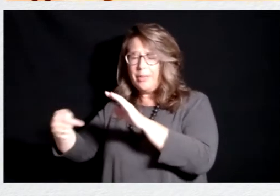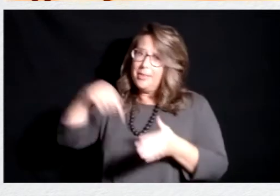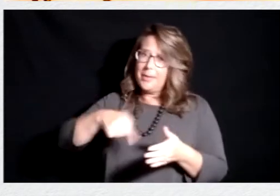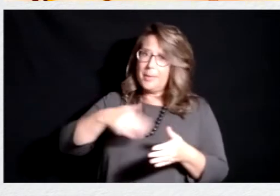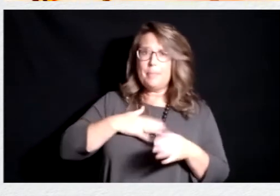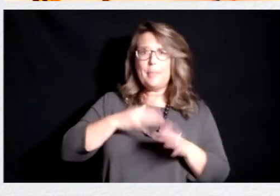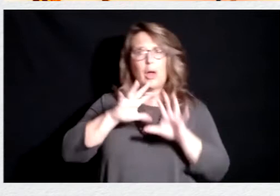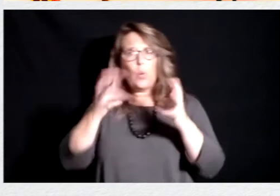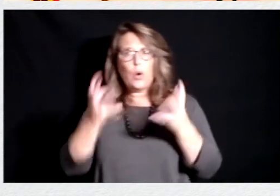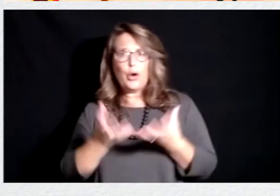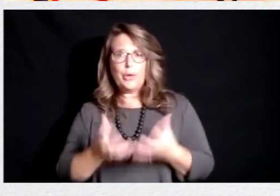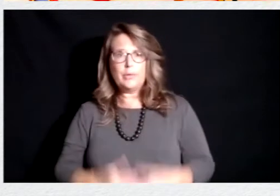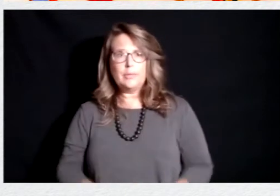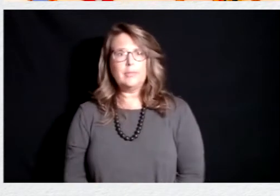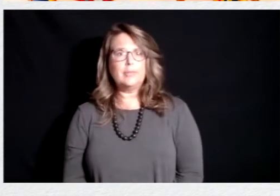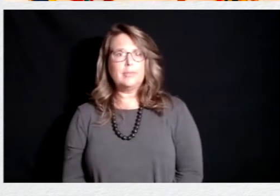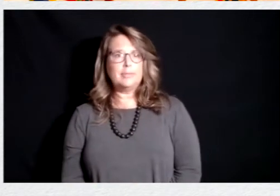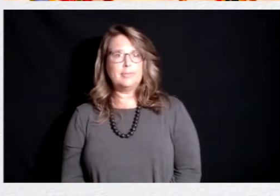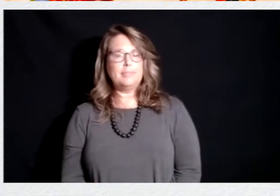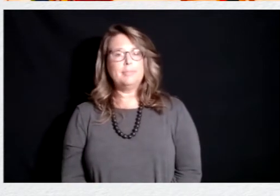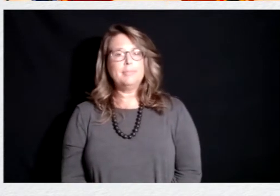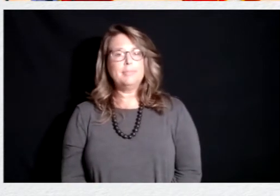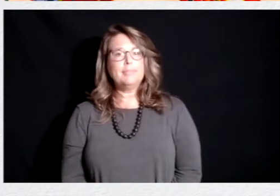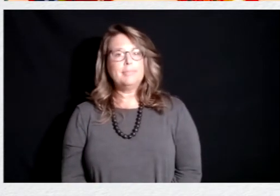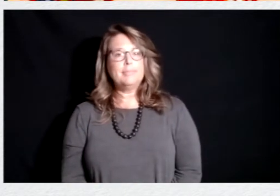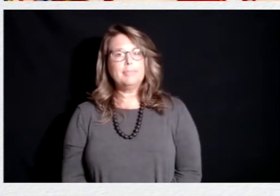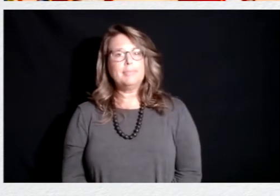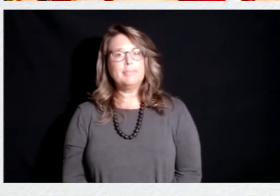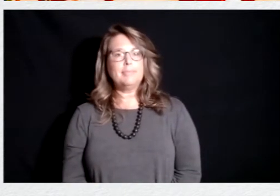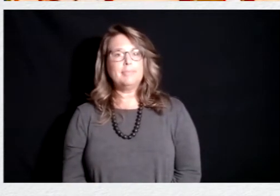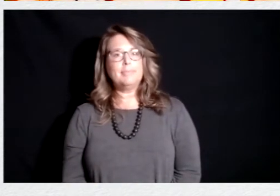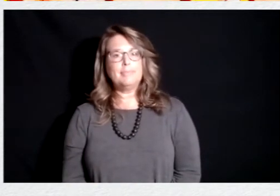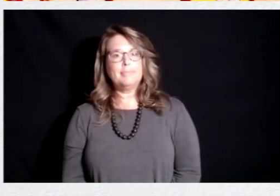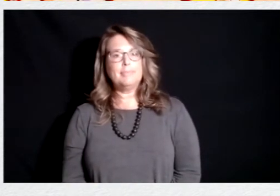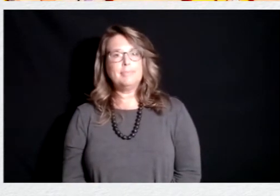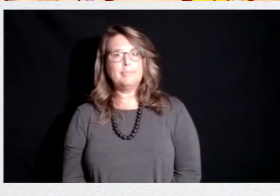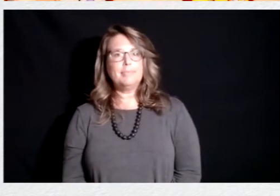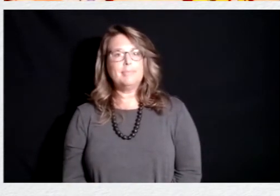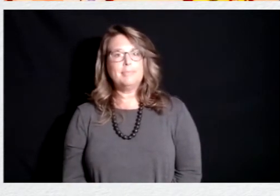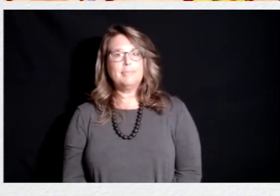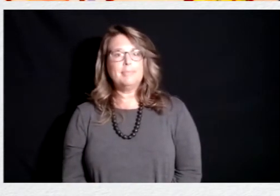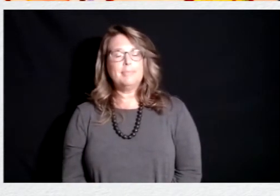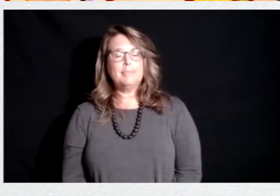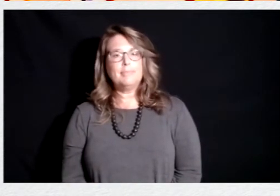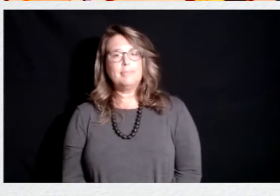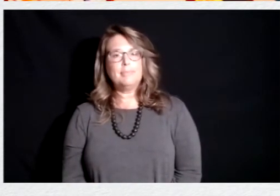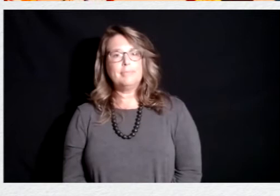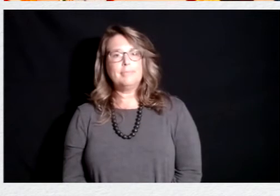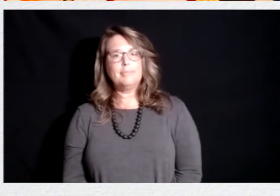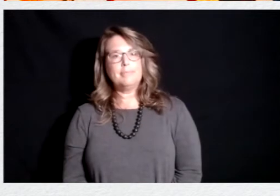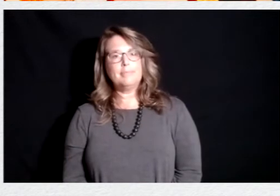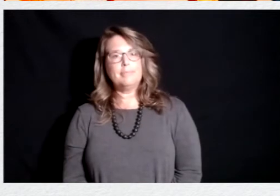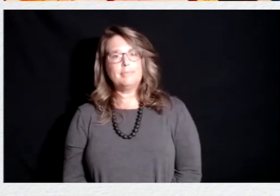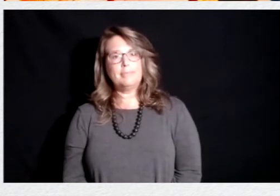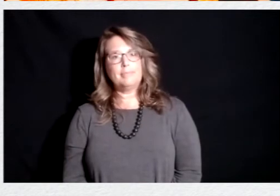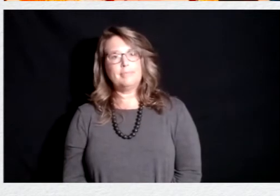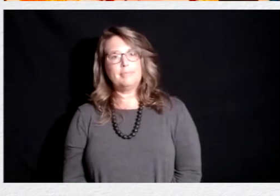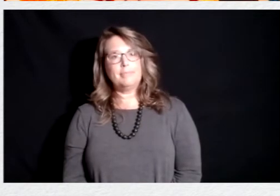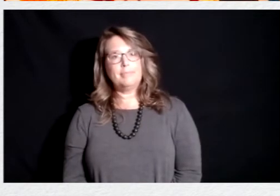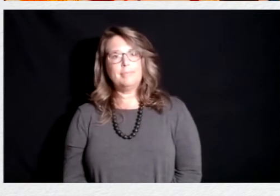En clase de arte, pinté un dibujo de mi mundo. Mi maestra lo envió al otro lado del océano. Este es mi